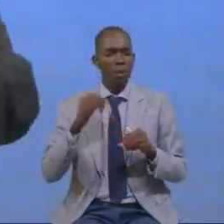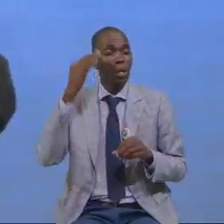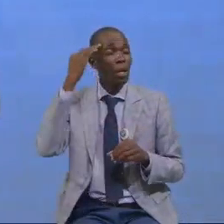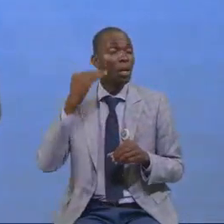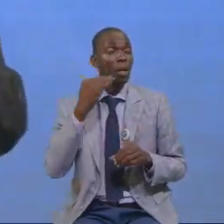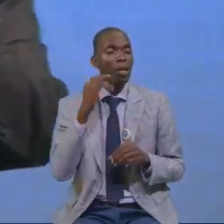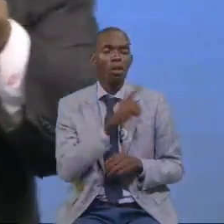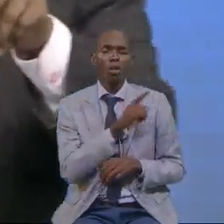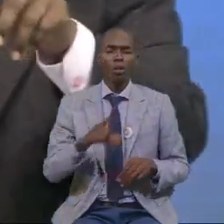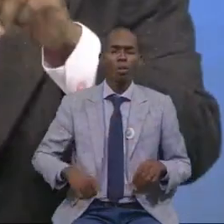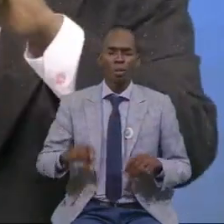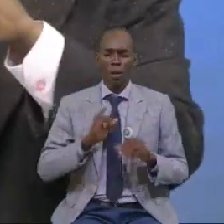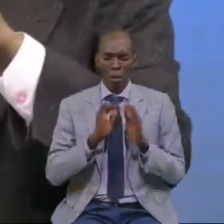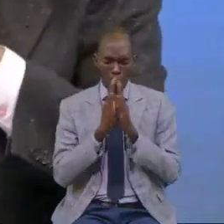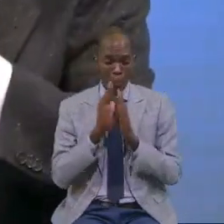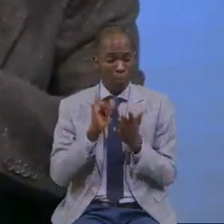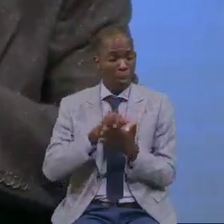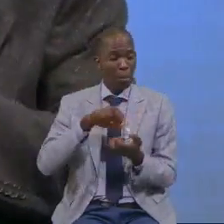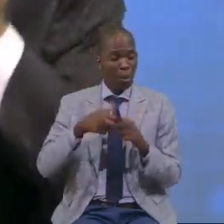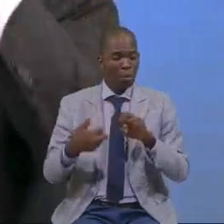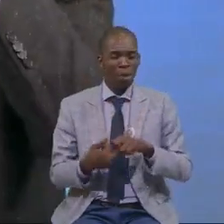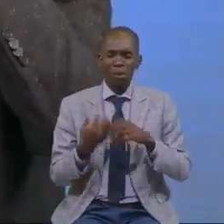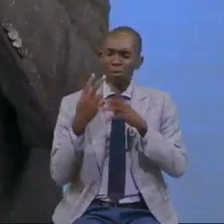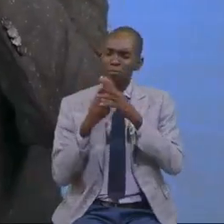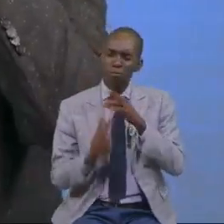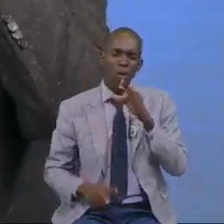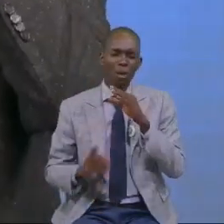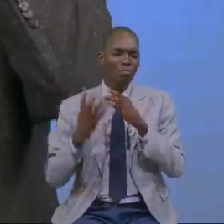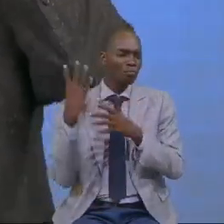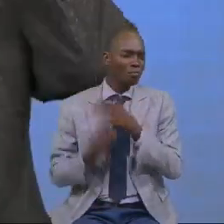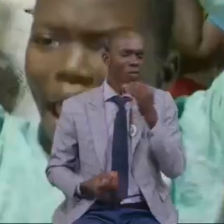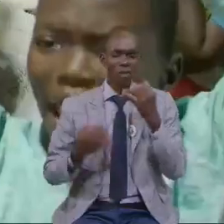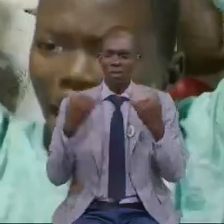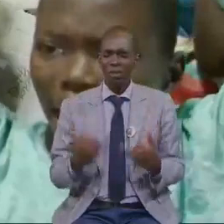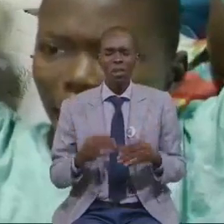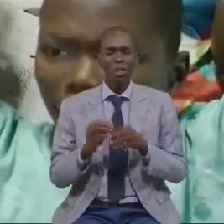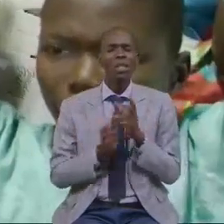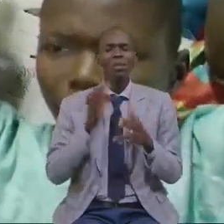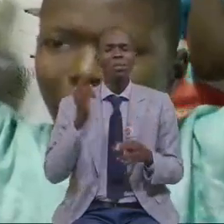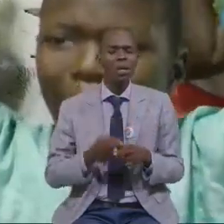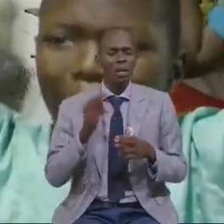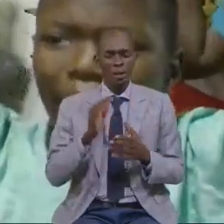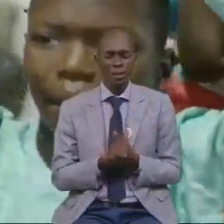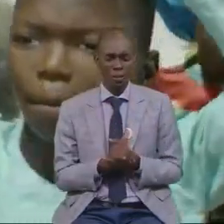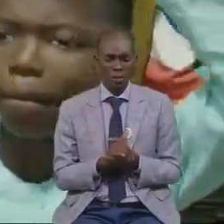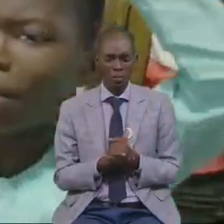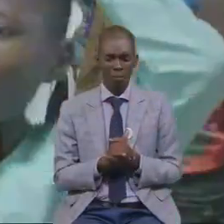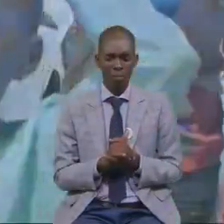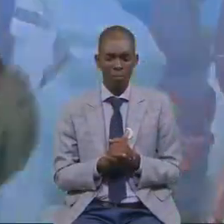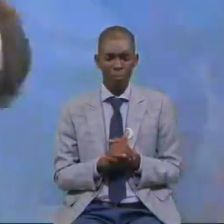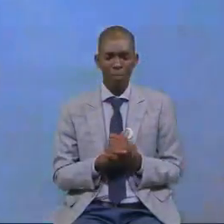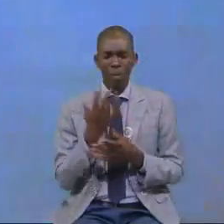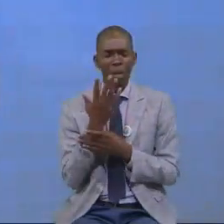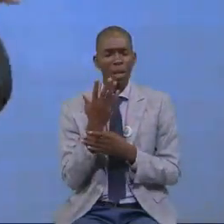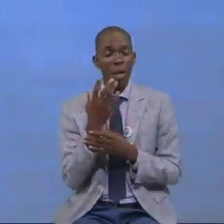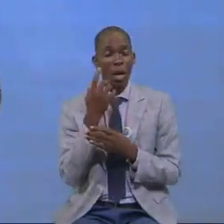I pray that problem vanish away right now in Jesus' name. Eyes that are